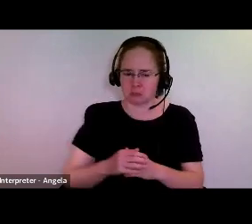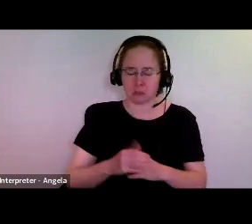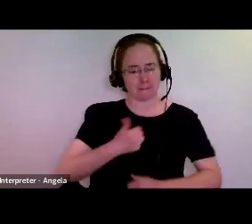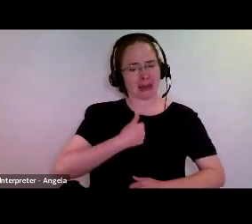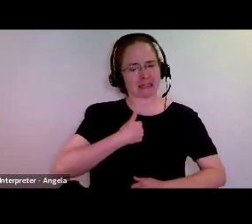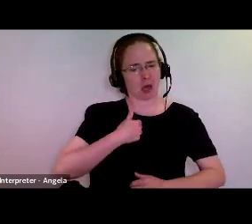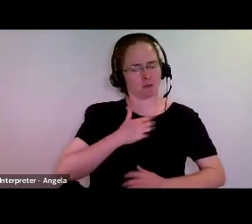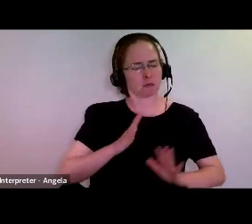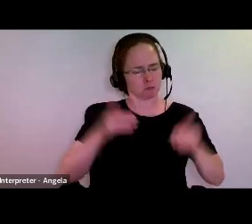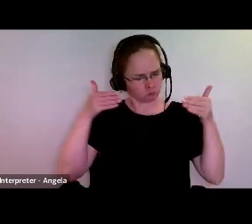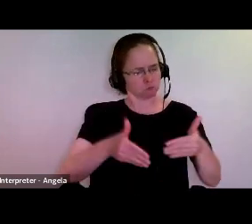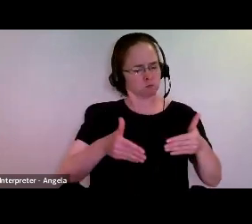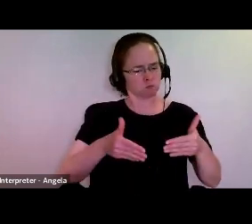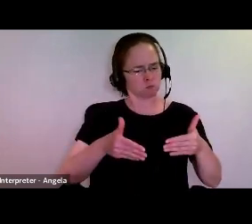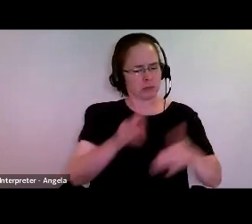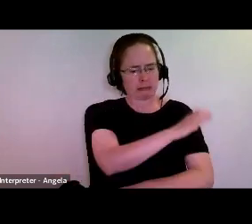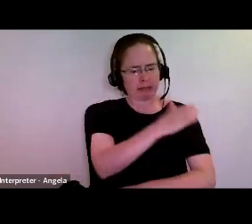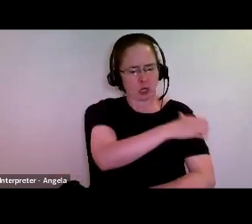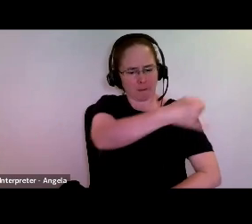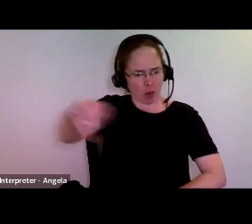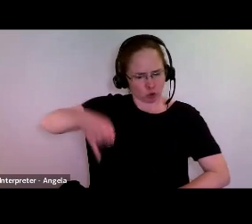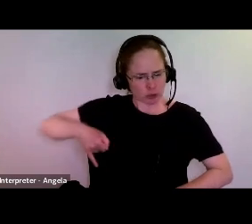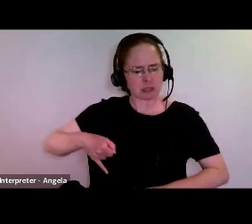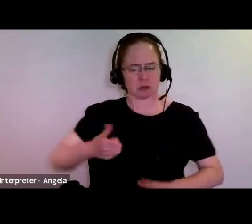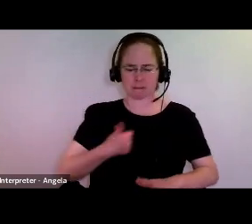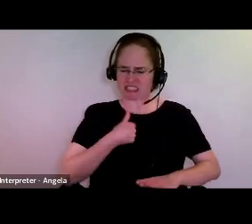and focus only on clinical boundaries, all those